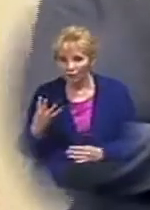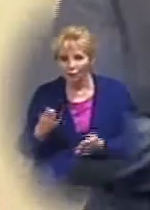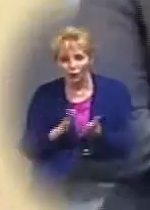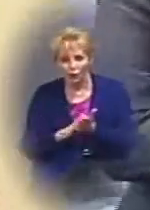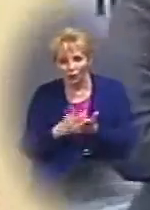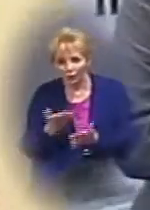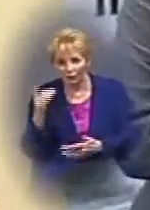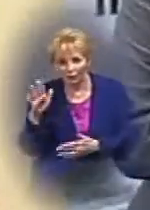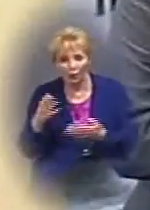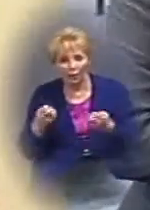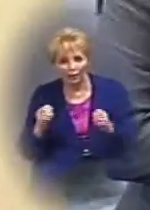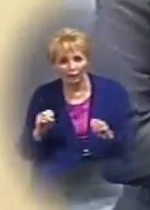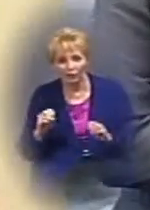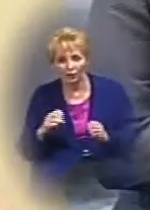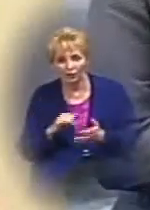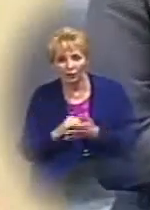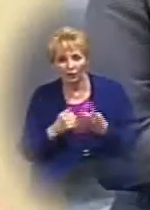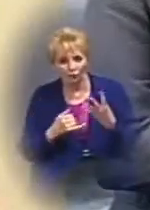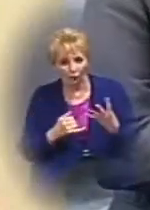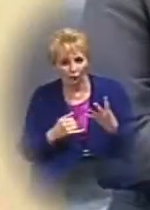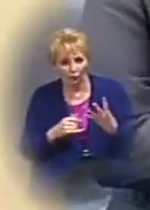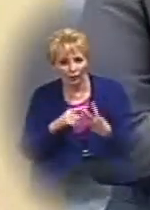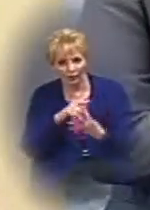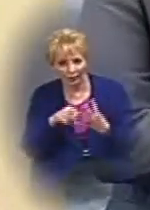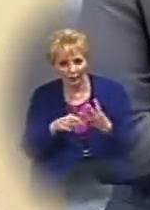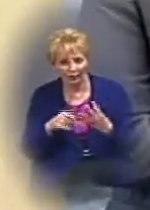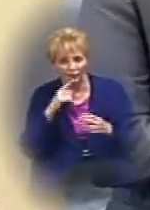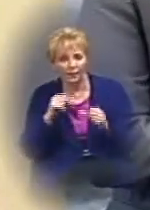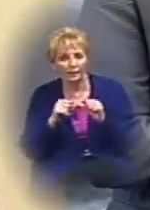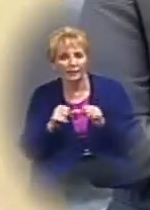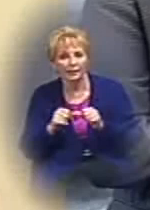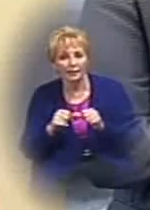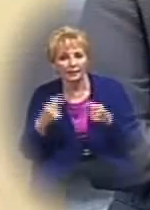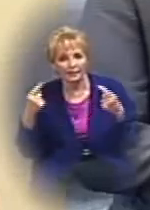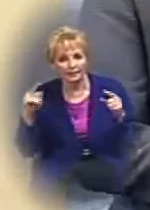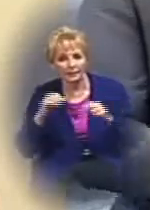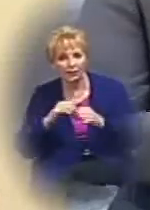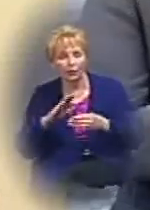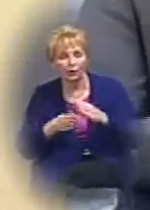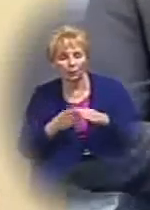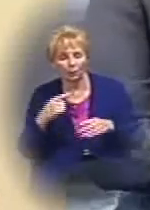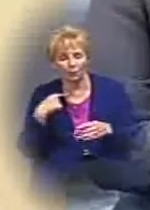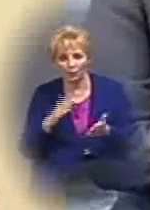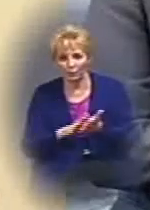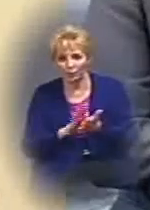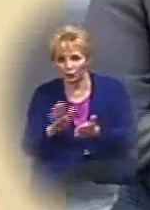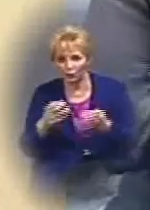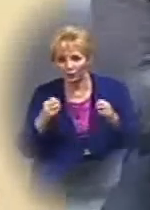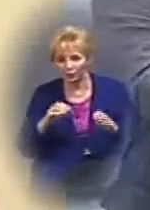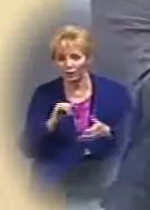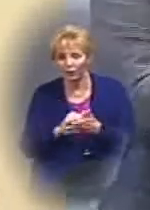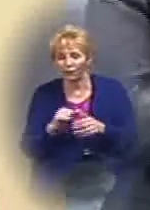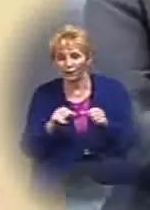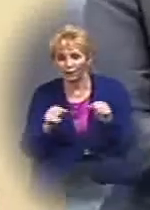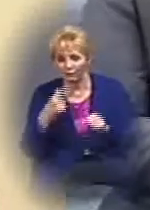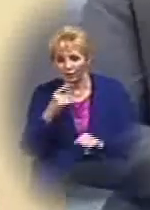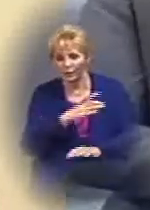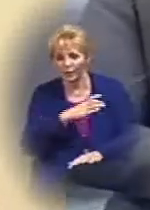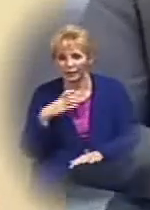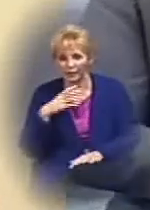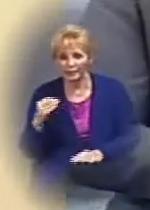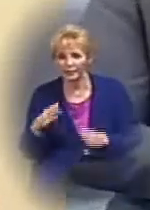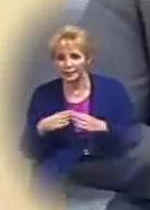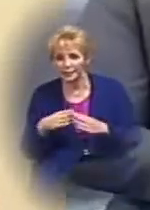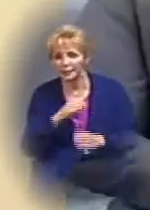congratulate you for your efforts in those four key areas and your continued success in the community, and we applaud your efforts in that area, both the council and the